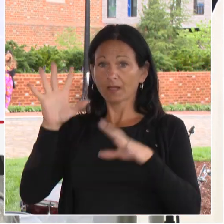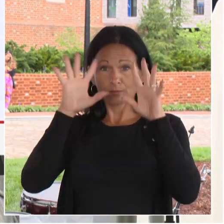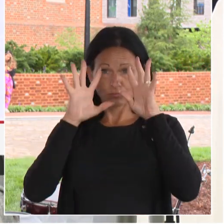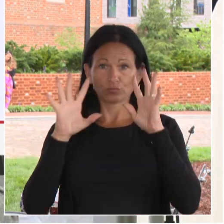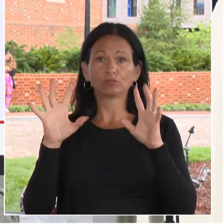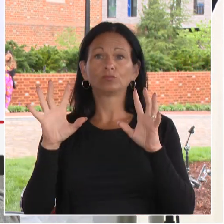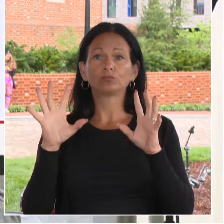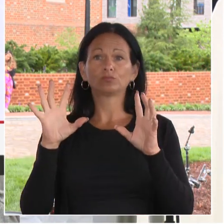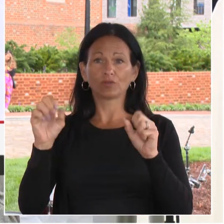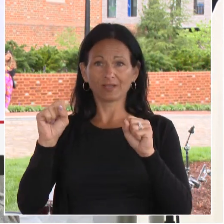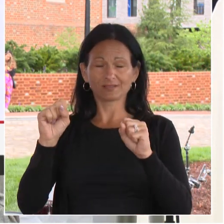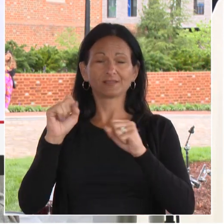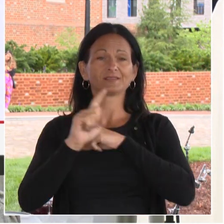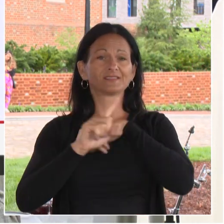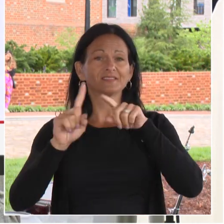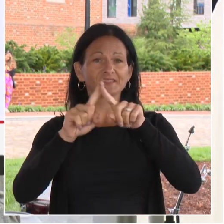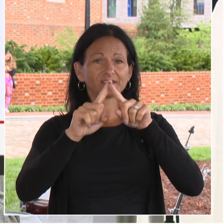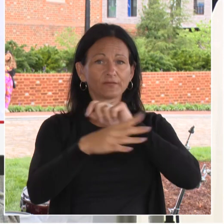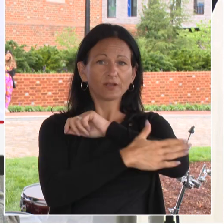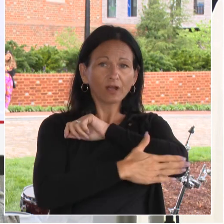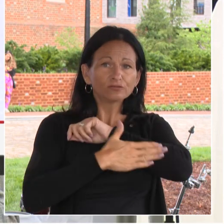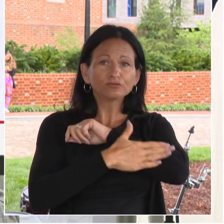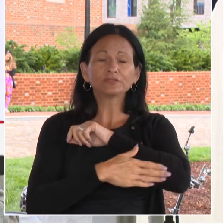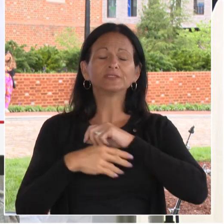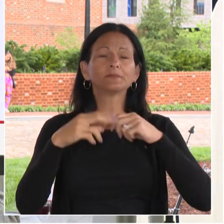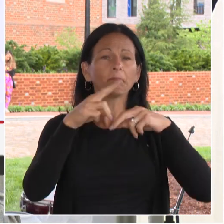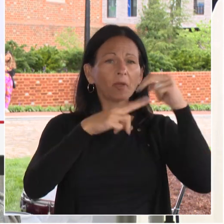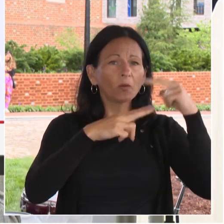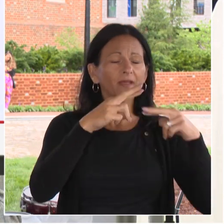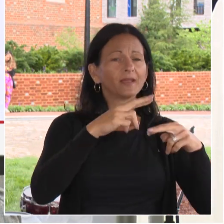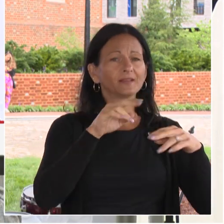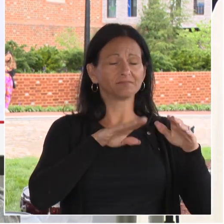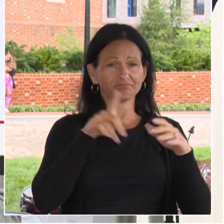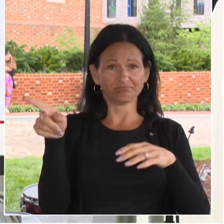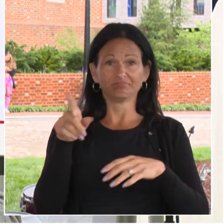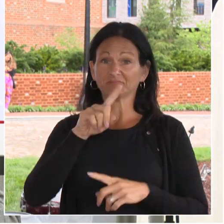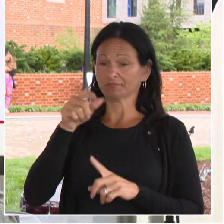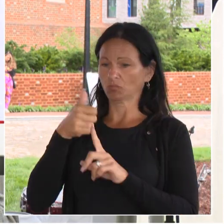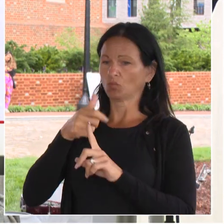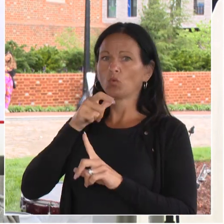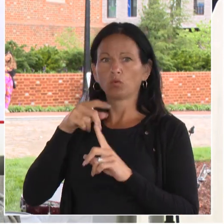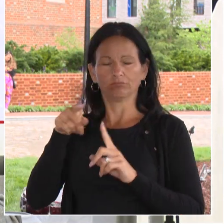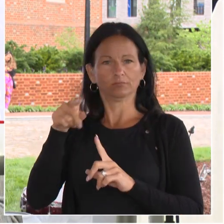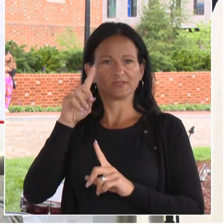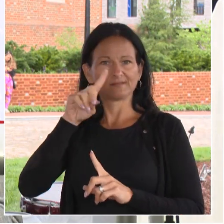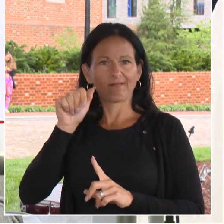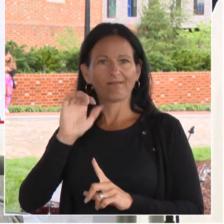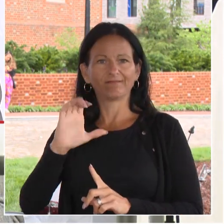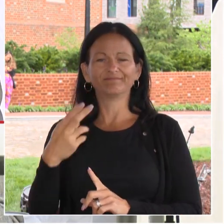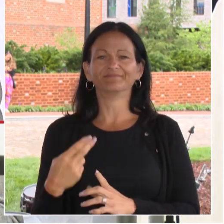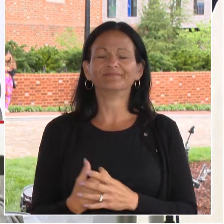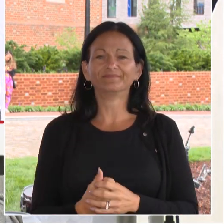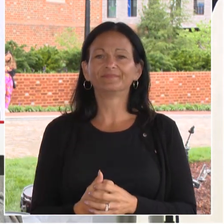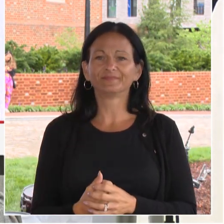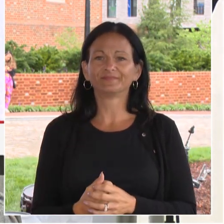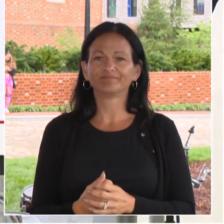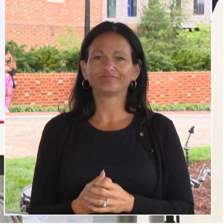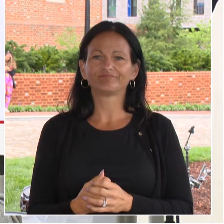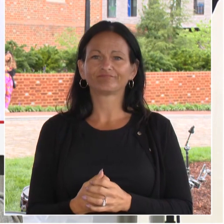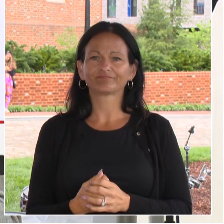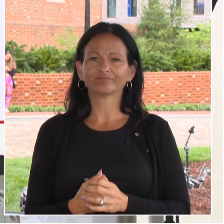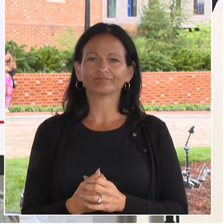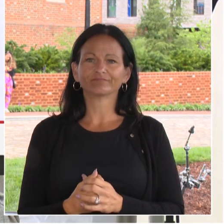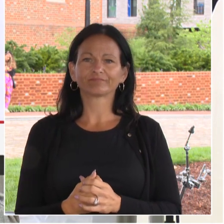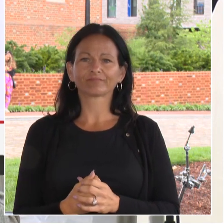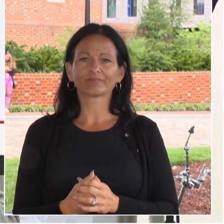are just thrilled that every once in a while somebody will actually listen to a crazy idea and make it